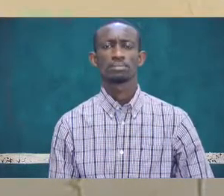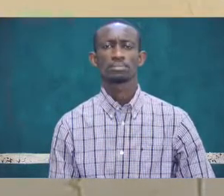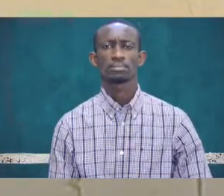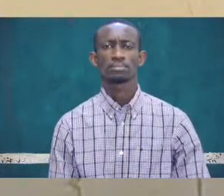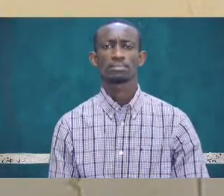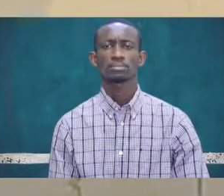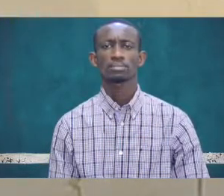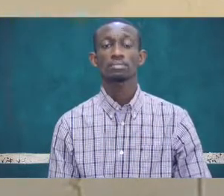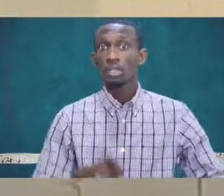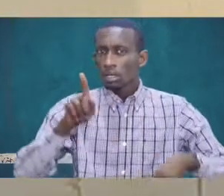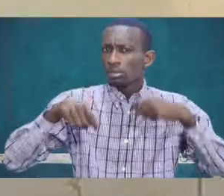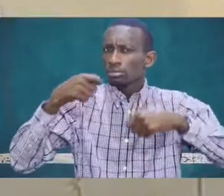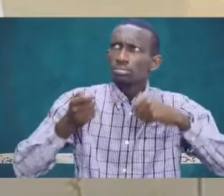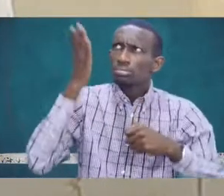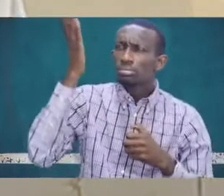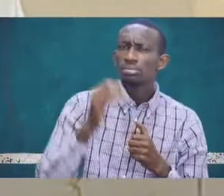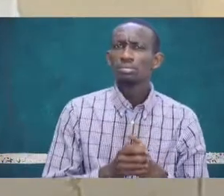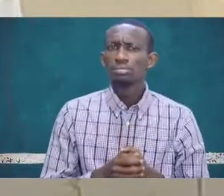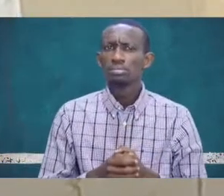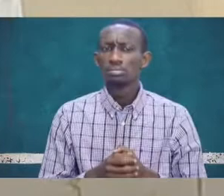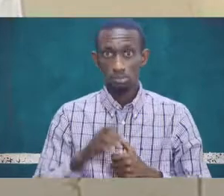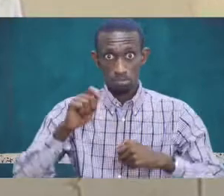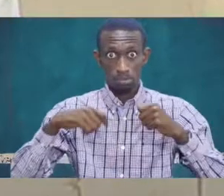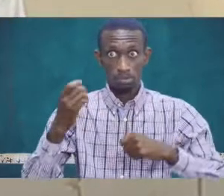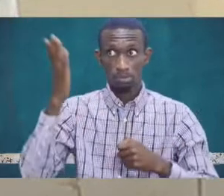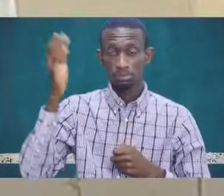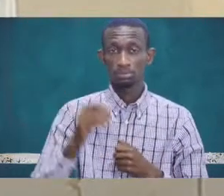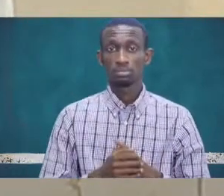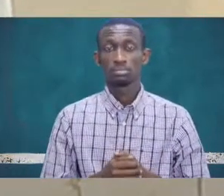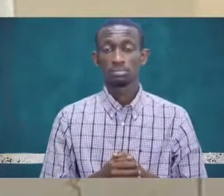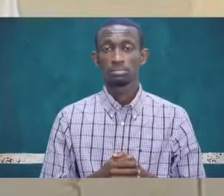This reaction, so this is the reaction with the